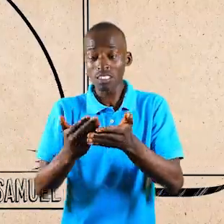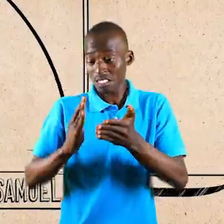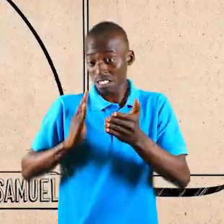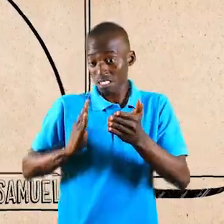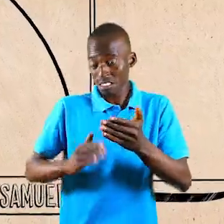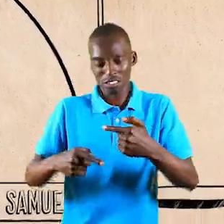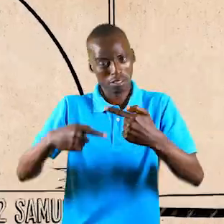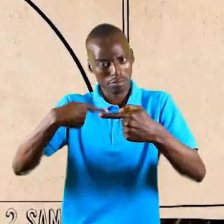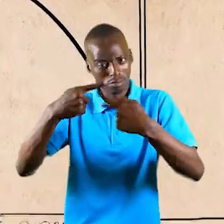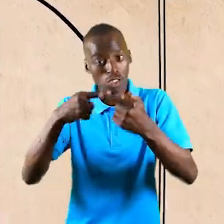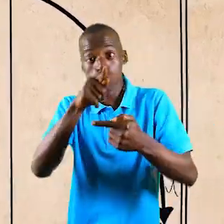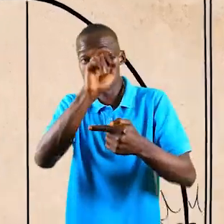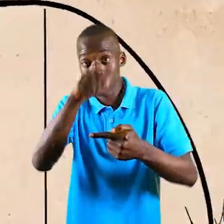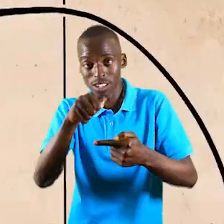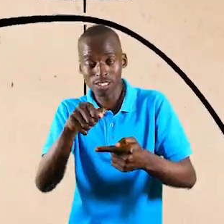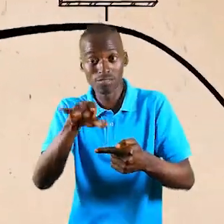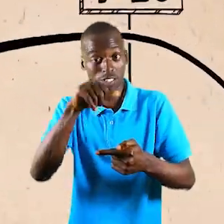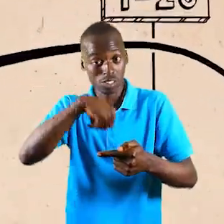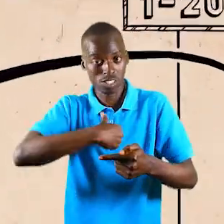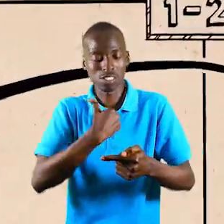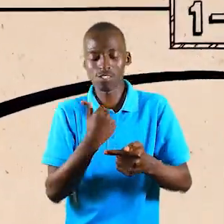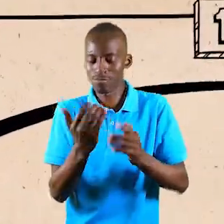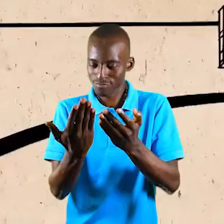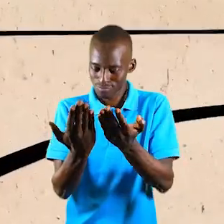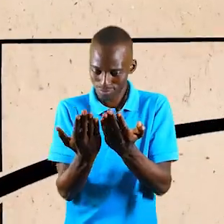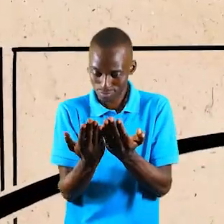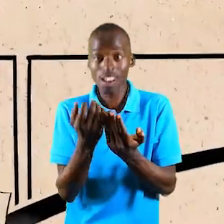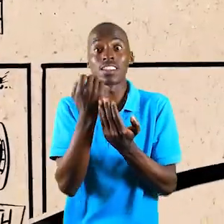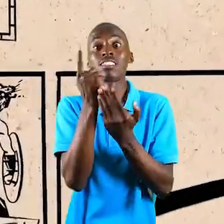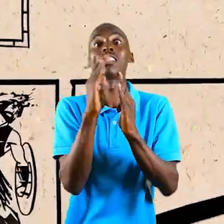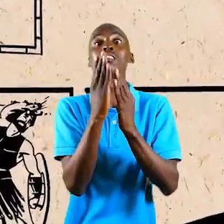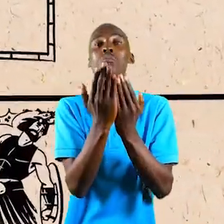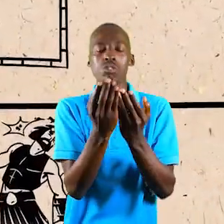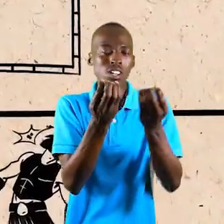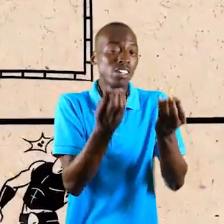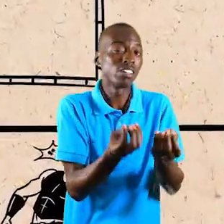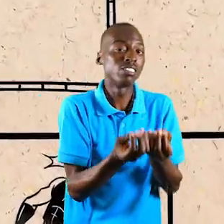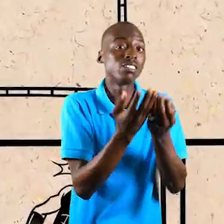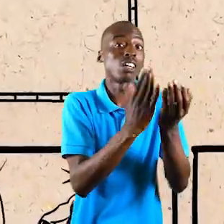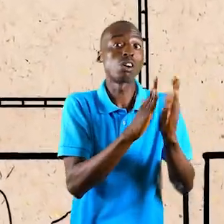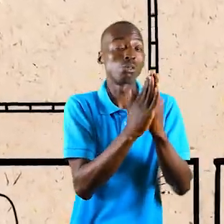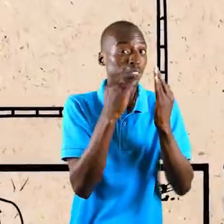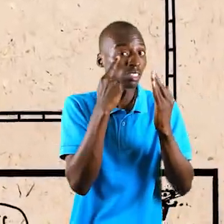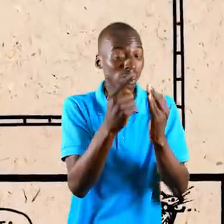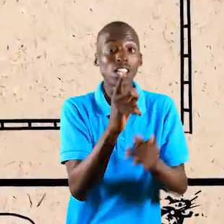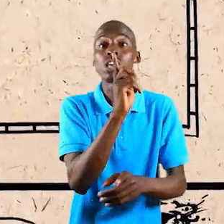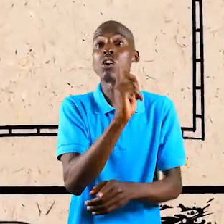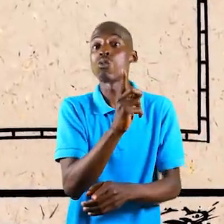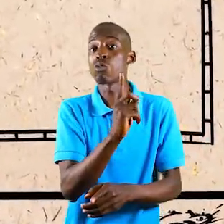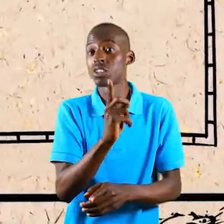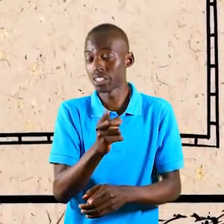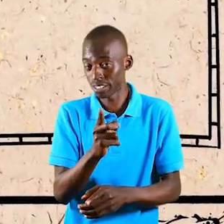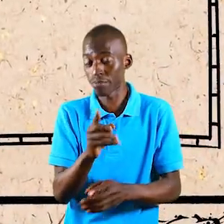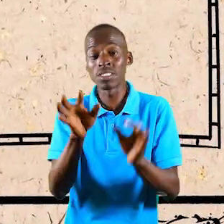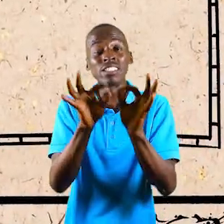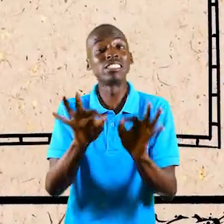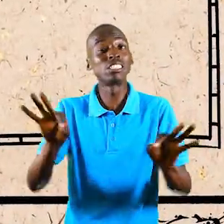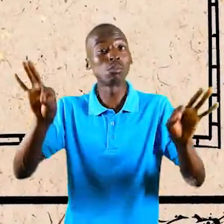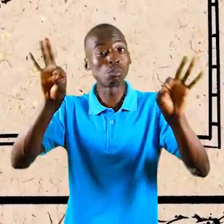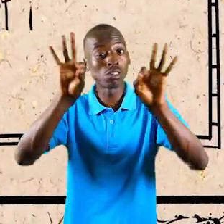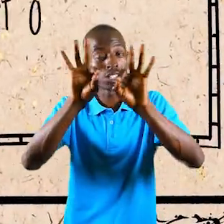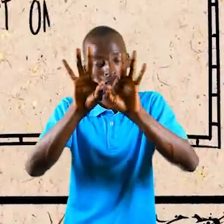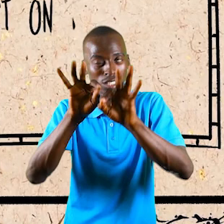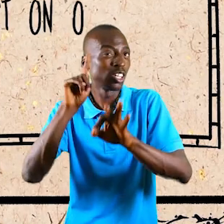character studies so that you can find yourself in them. So in Saul's story, we see a warning. It's crucial that